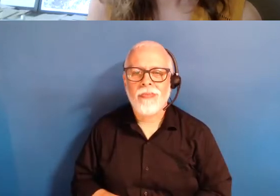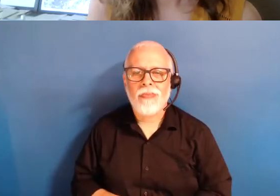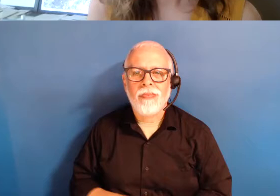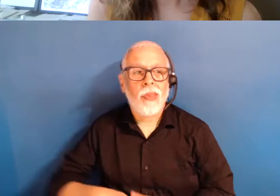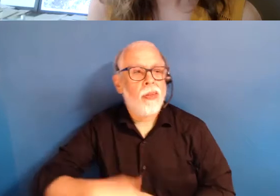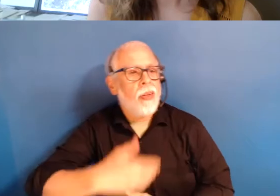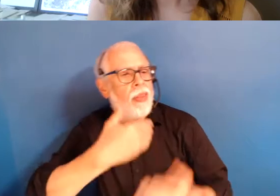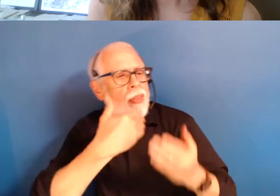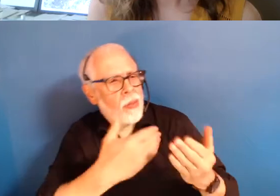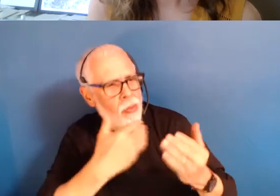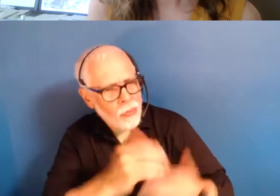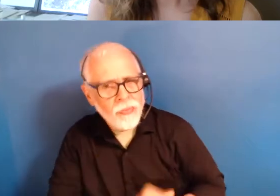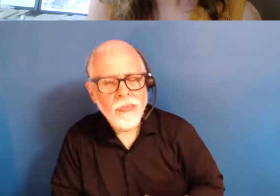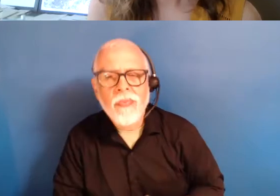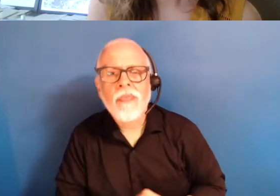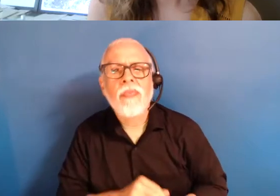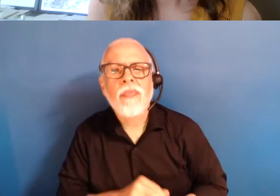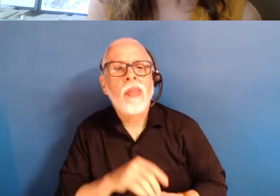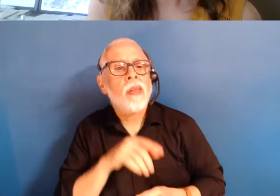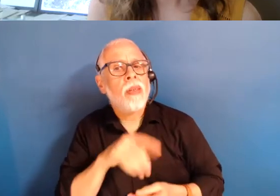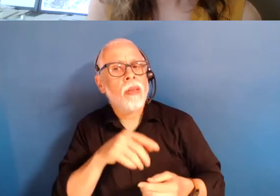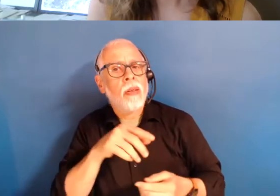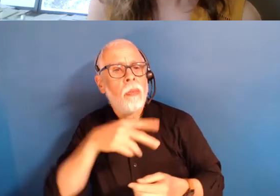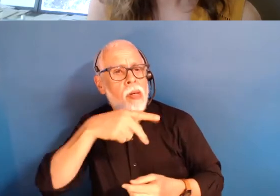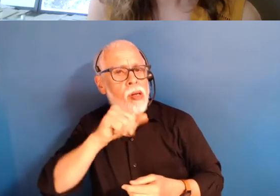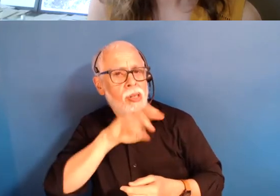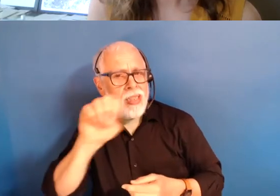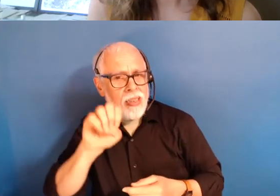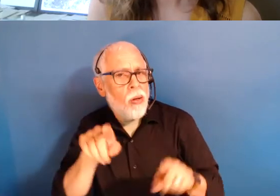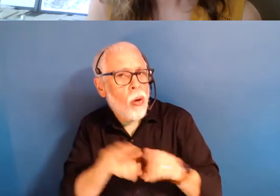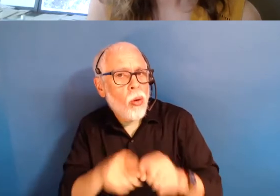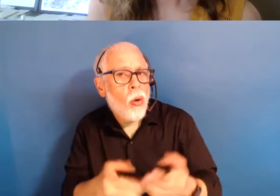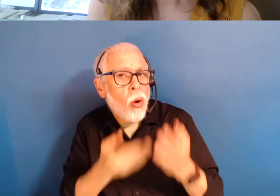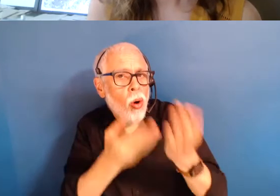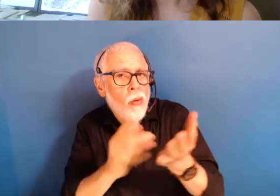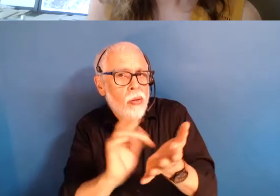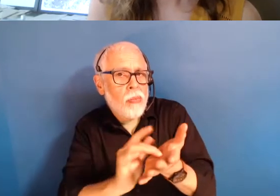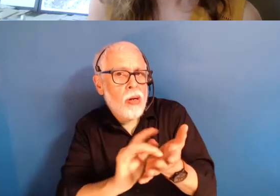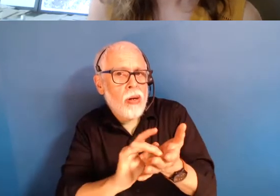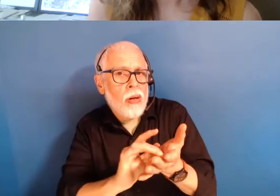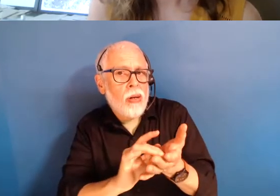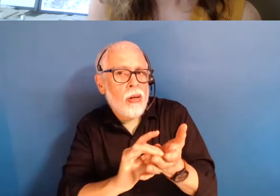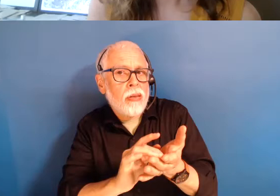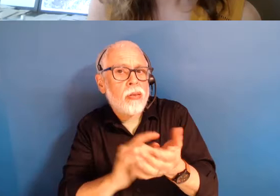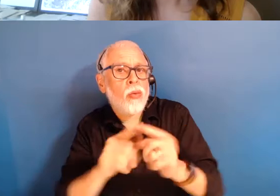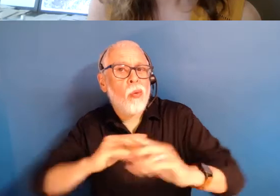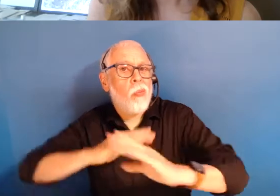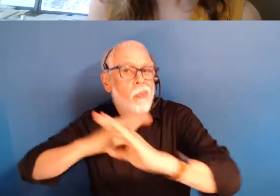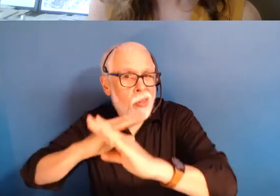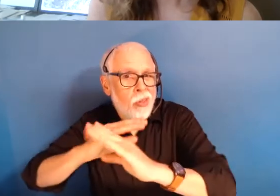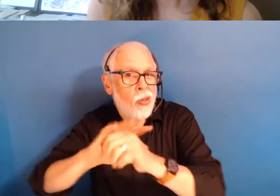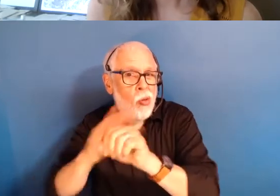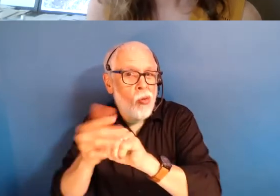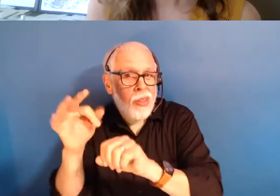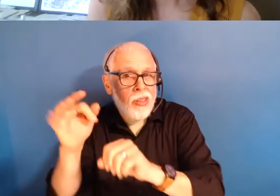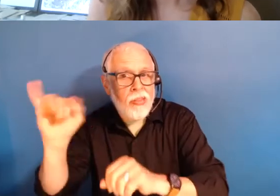Thank you. And then Part D also offers a medication that can be given to prevent COVID-19